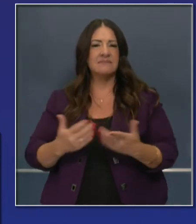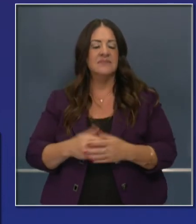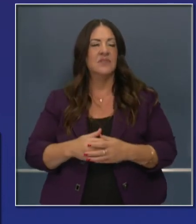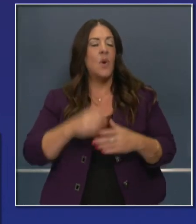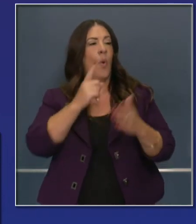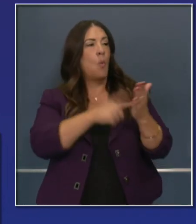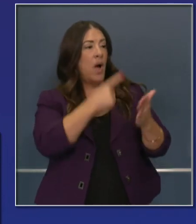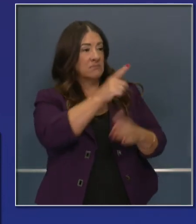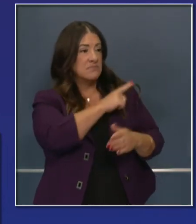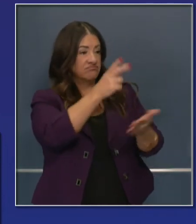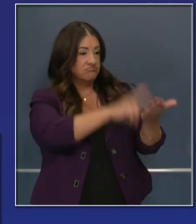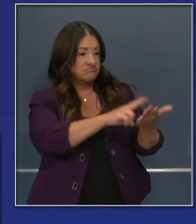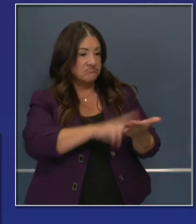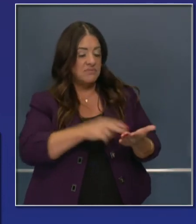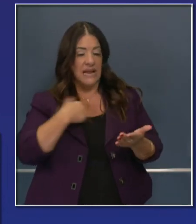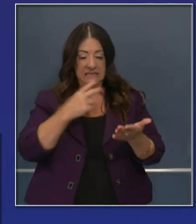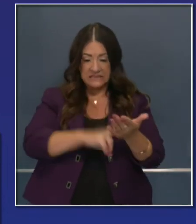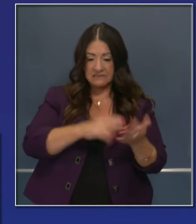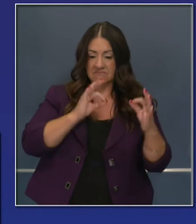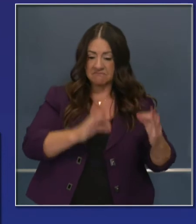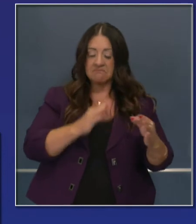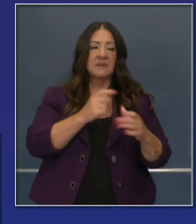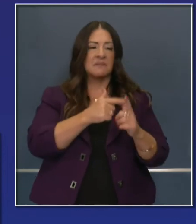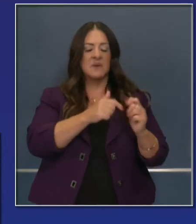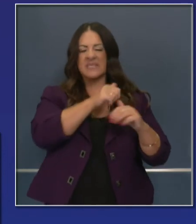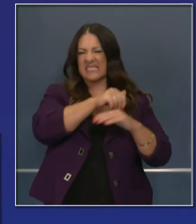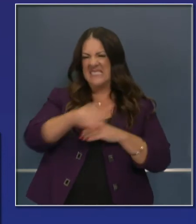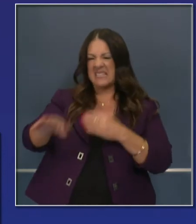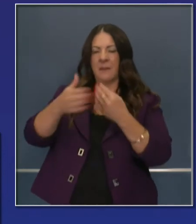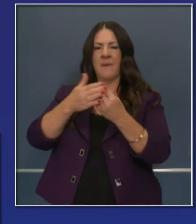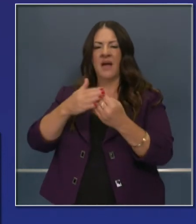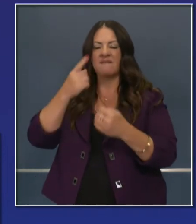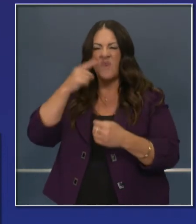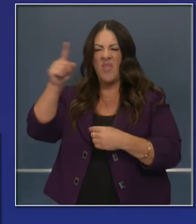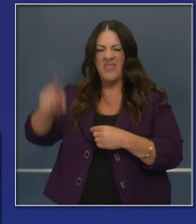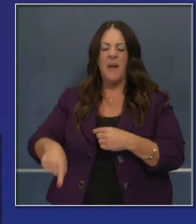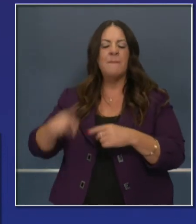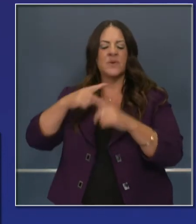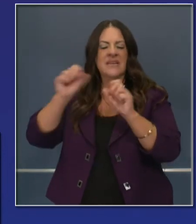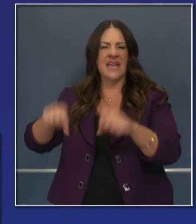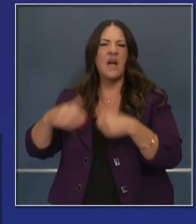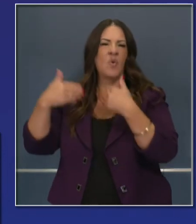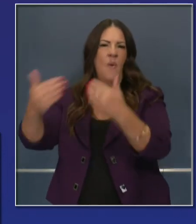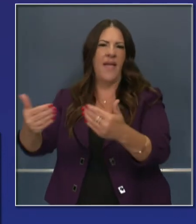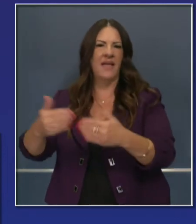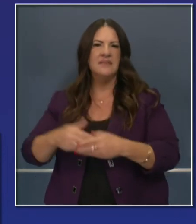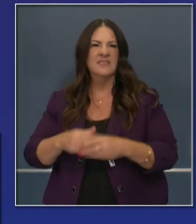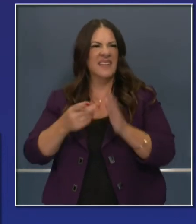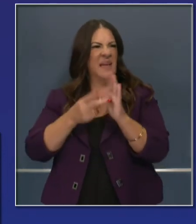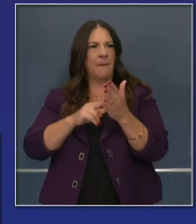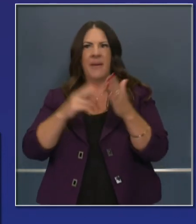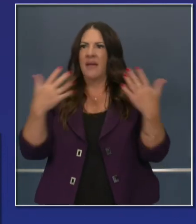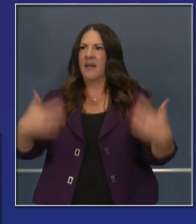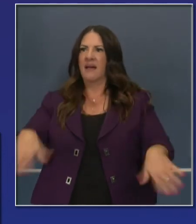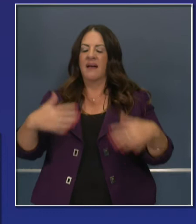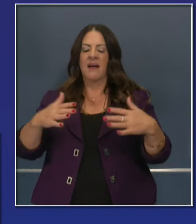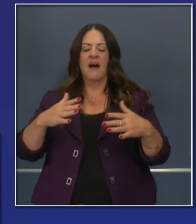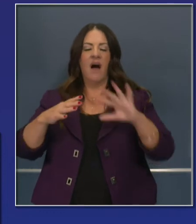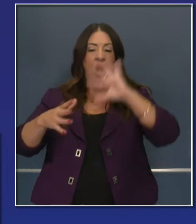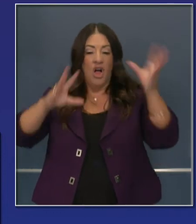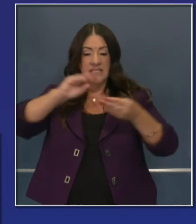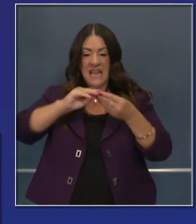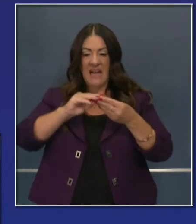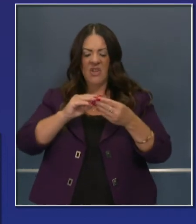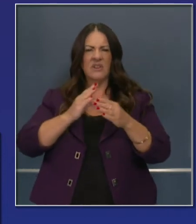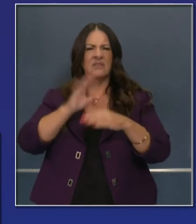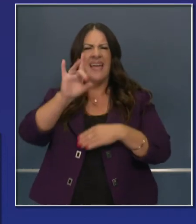out into these communities, try to clear as much of that wait list as we possibly can. That will put us at over $800 million in